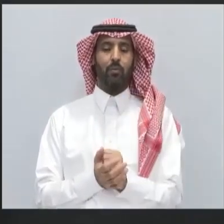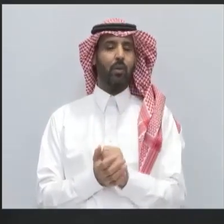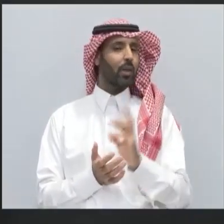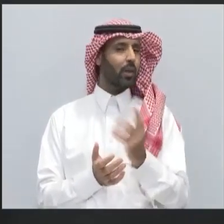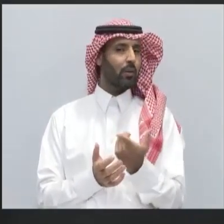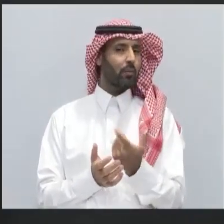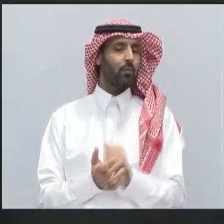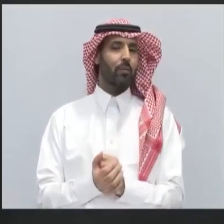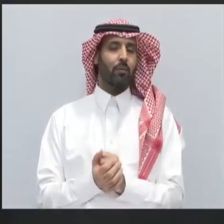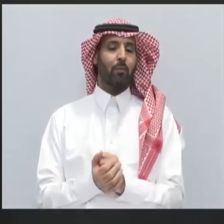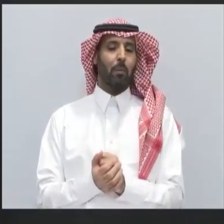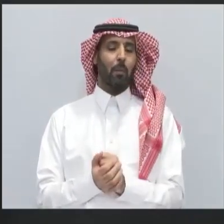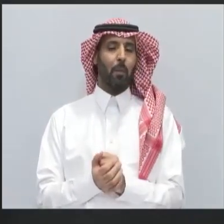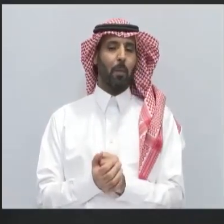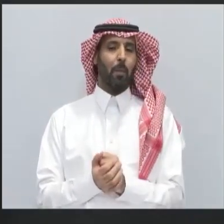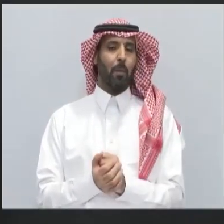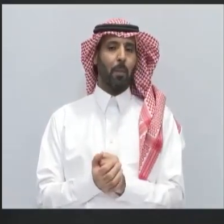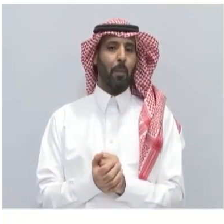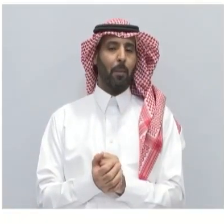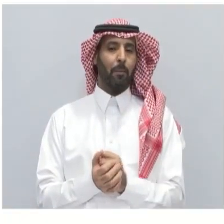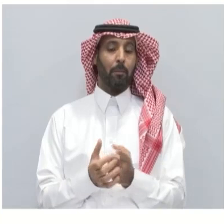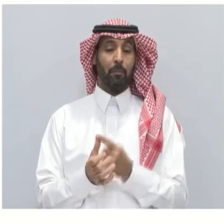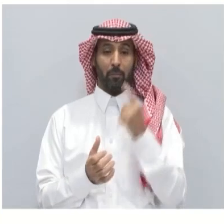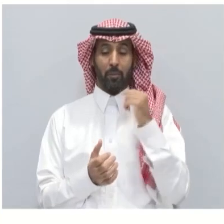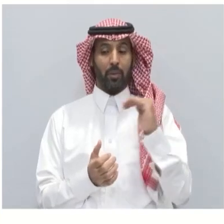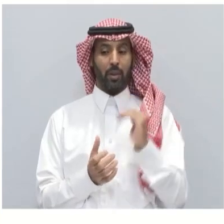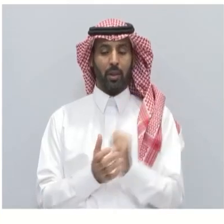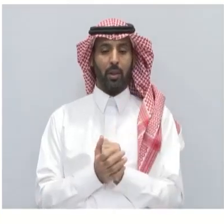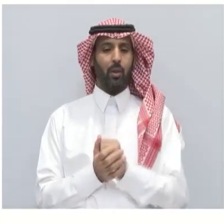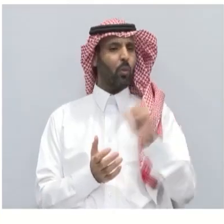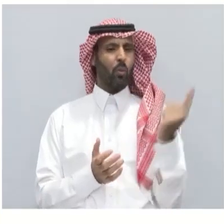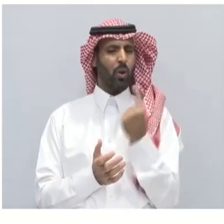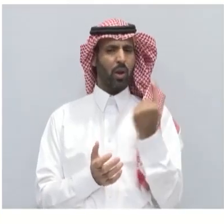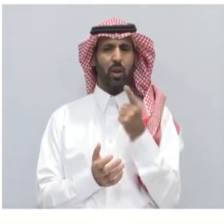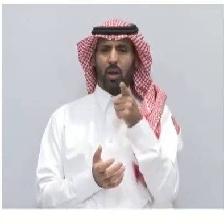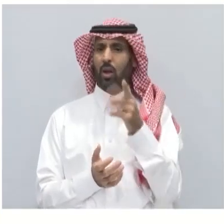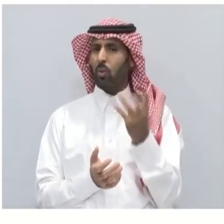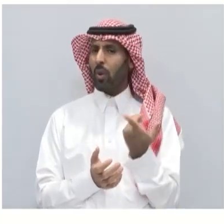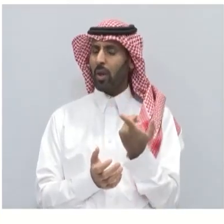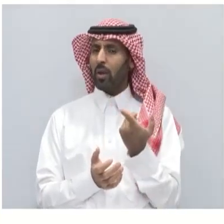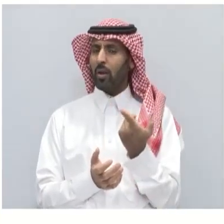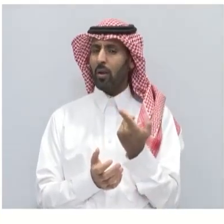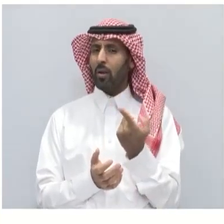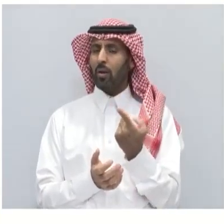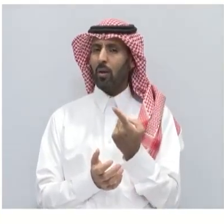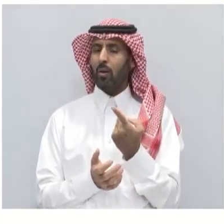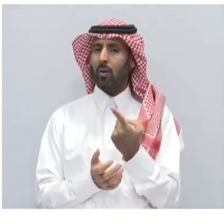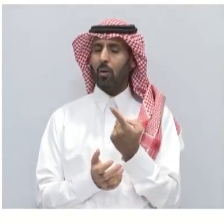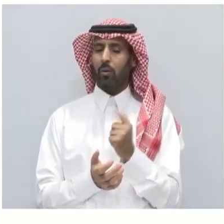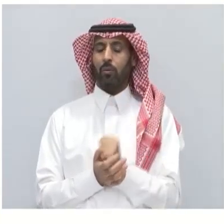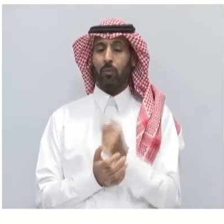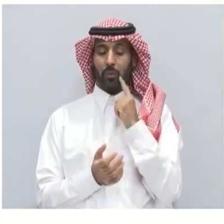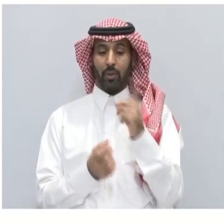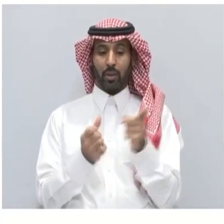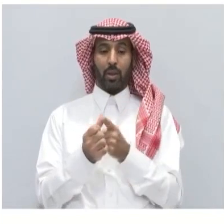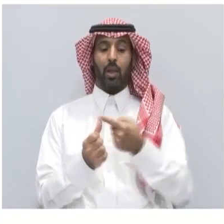how. Okay, let's see the first answer. Where are you? We took the W, and